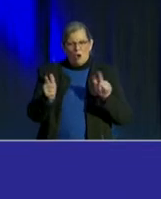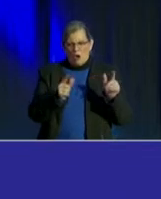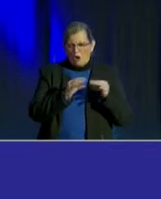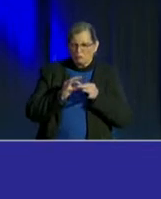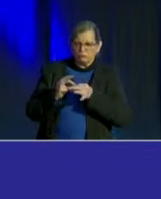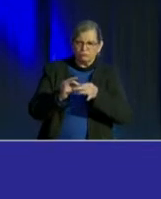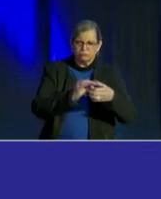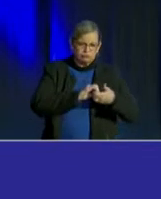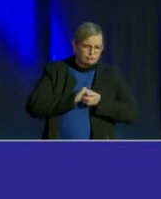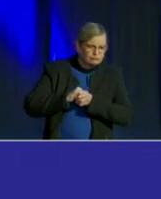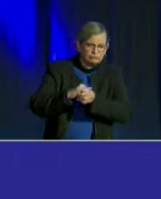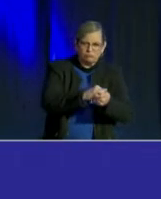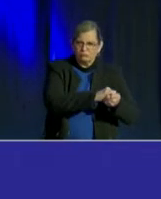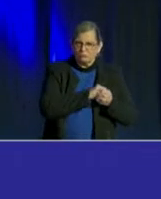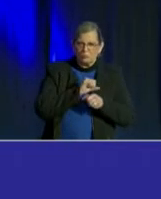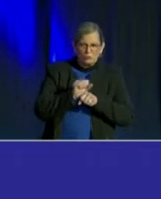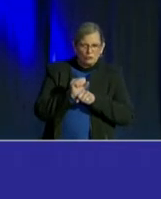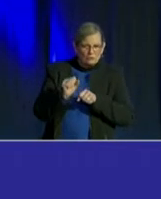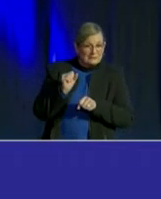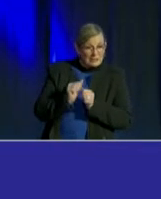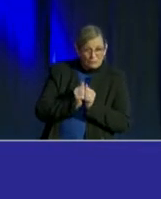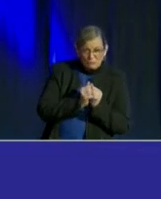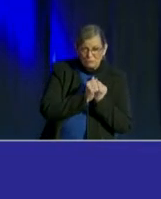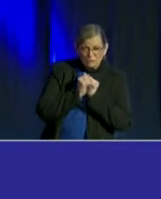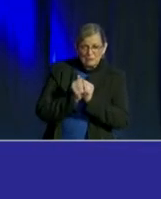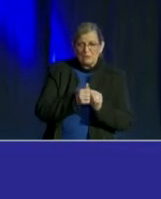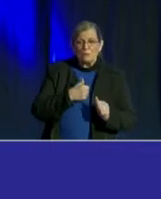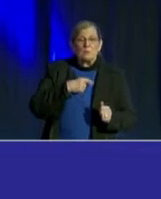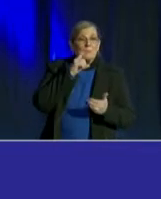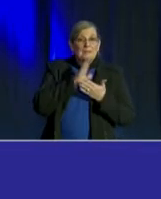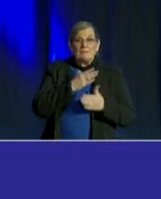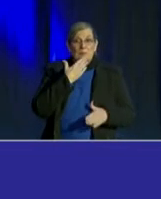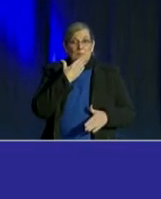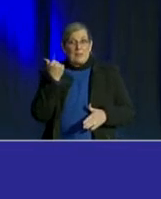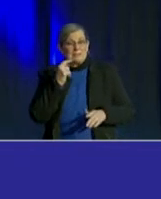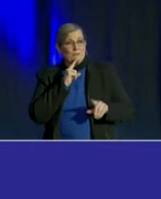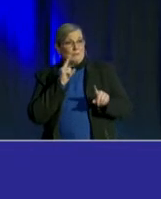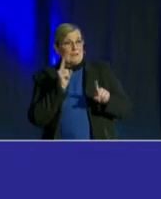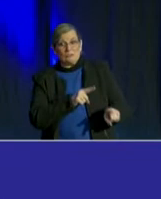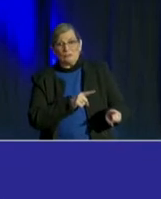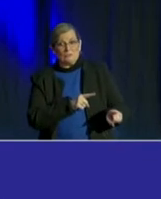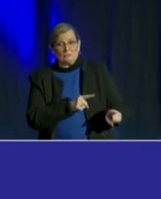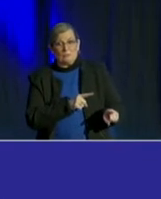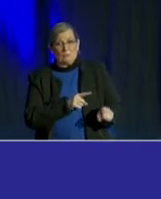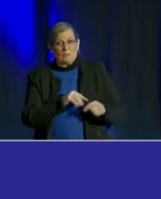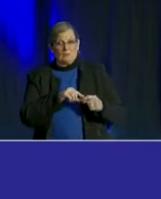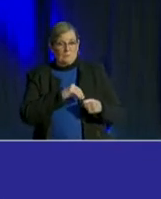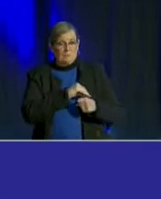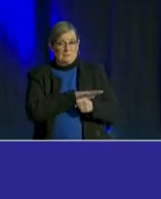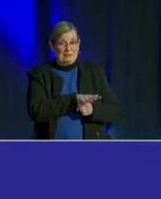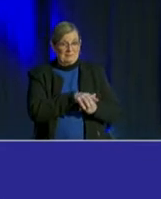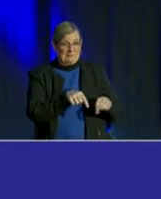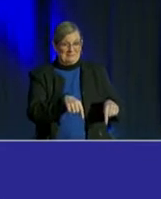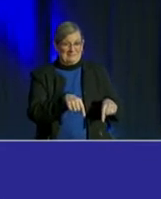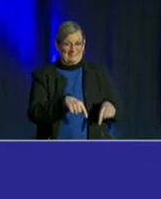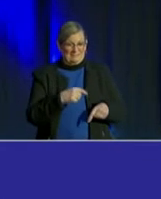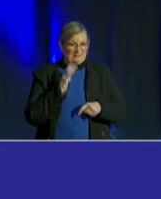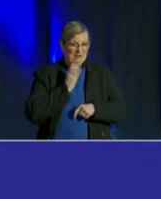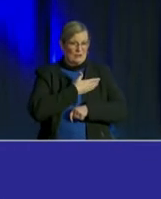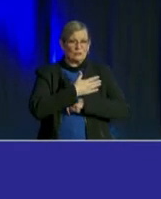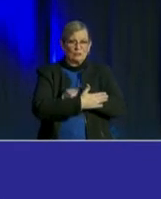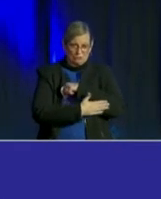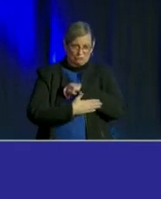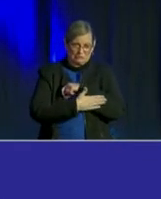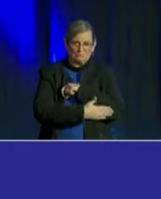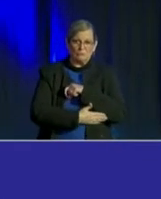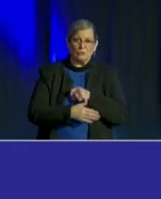and provide what I believe was one of the best responses to a pandemic, to this pandemic in our country. Your